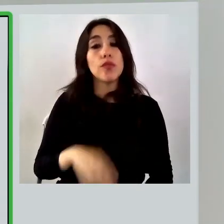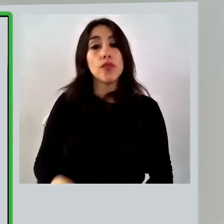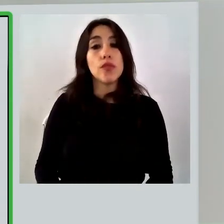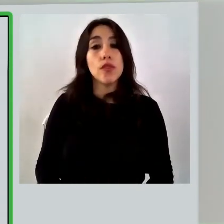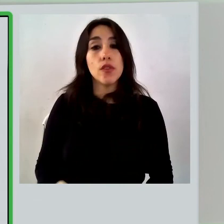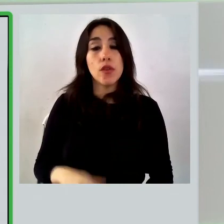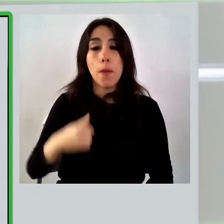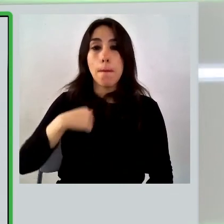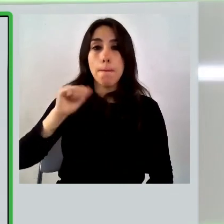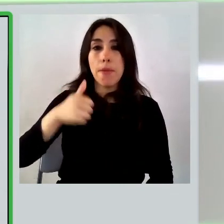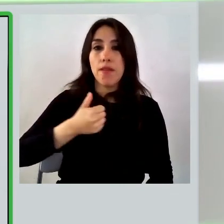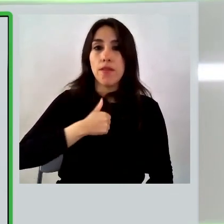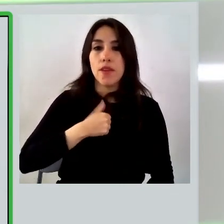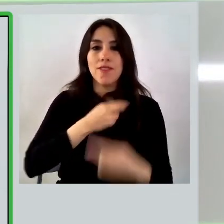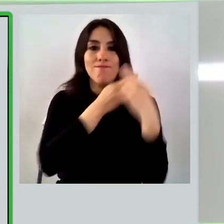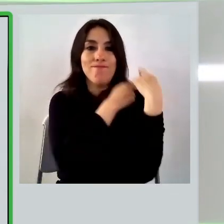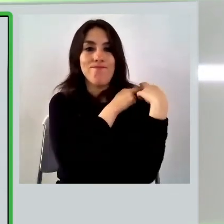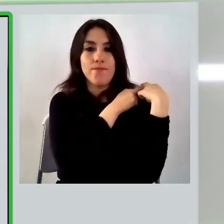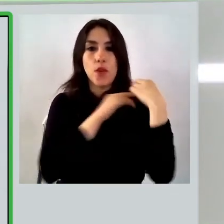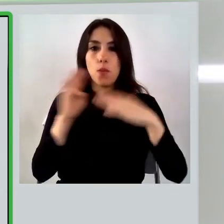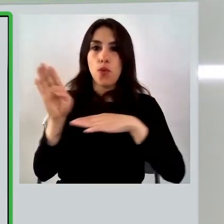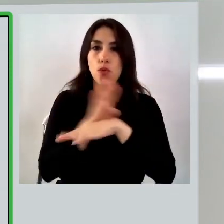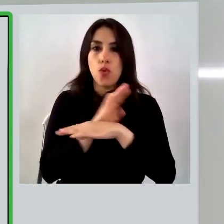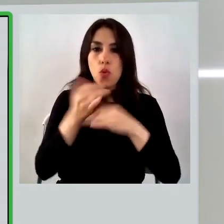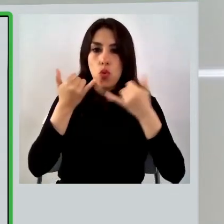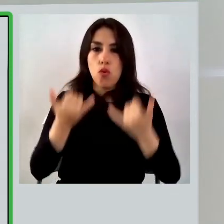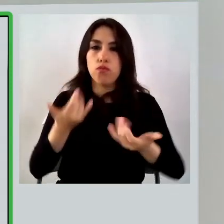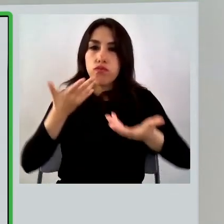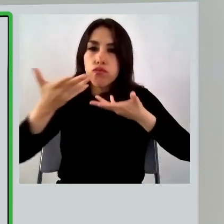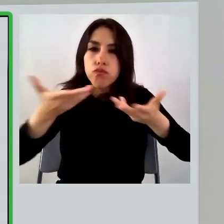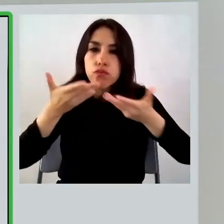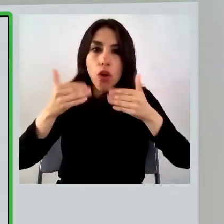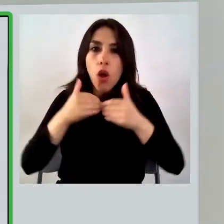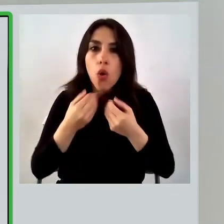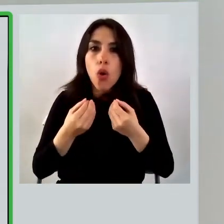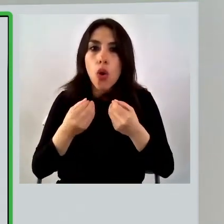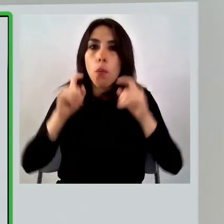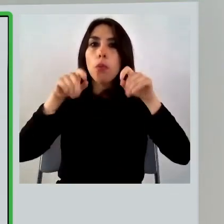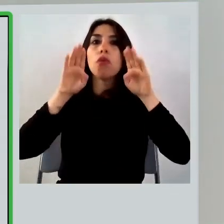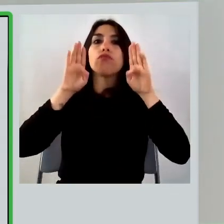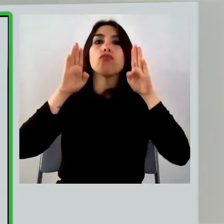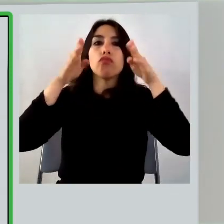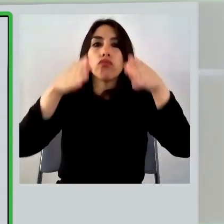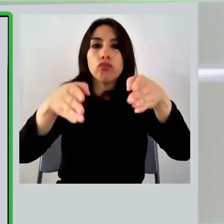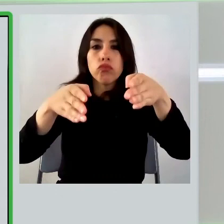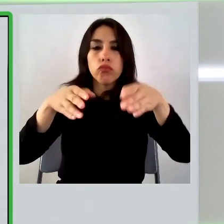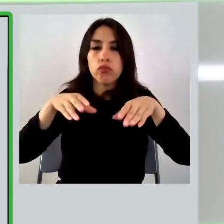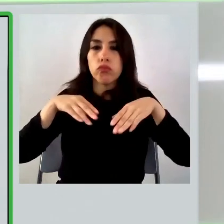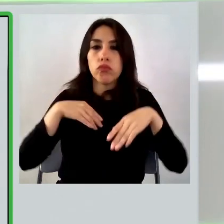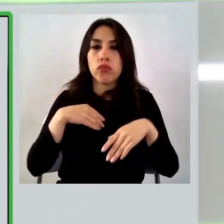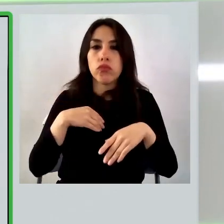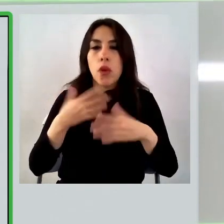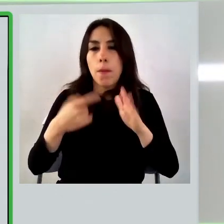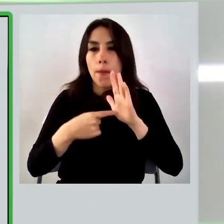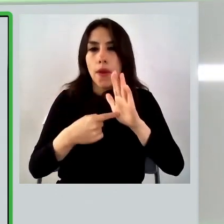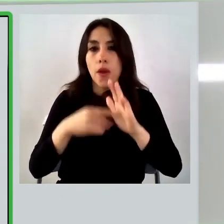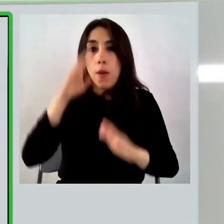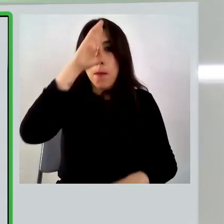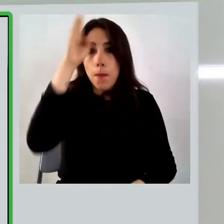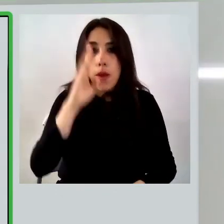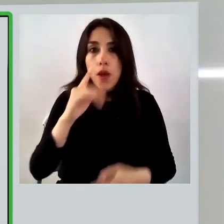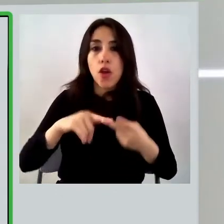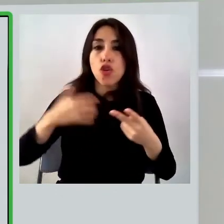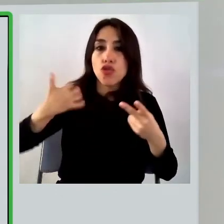focus on our sample across Brazil, Argentina, and Spain, which equates to a little